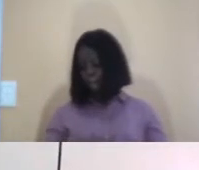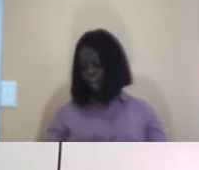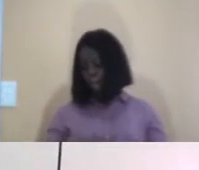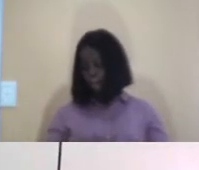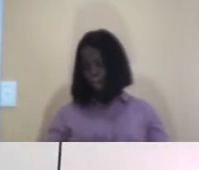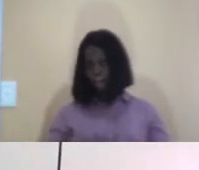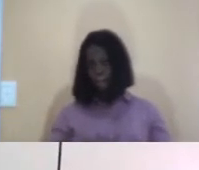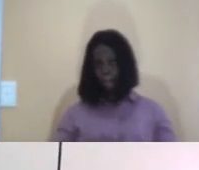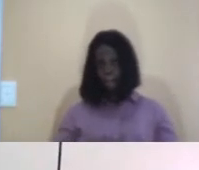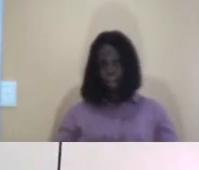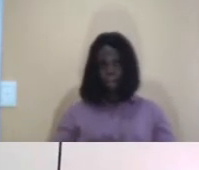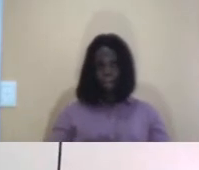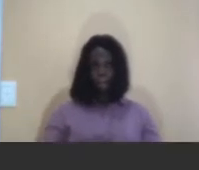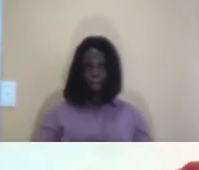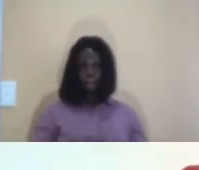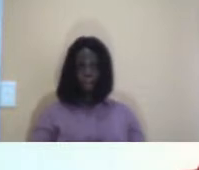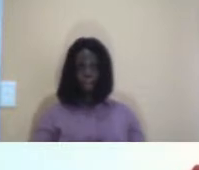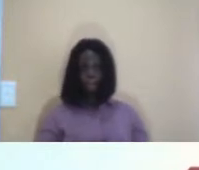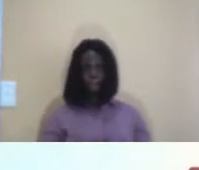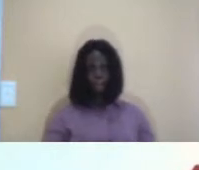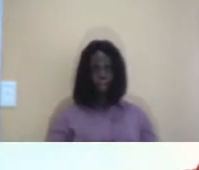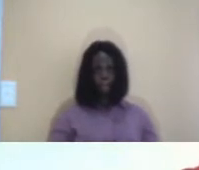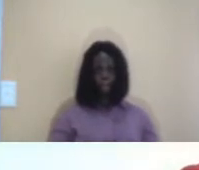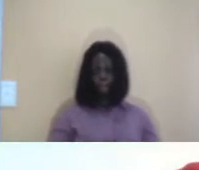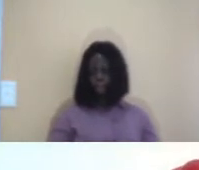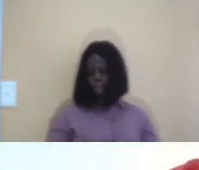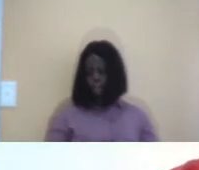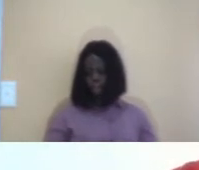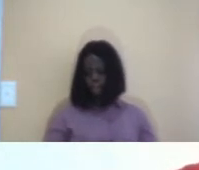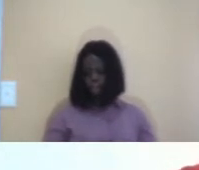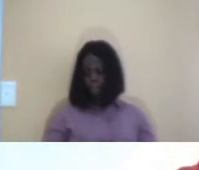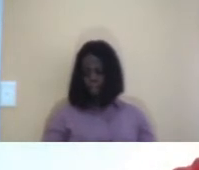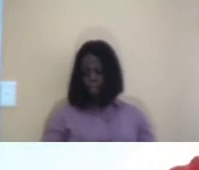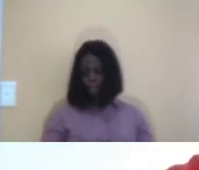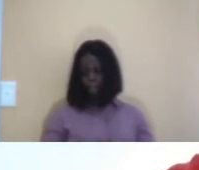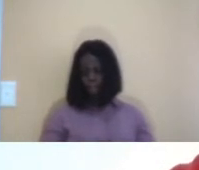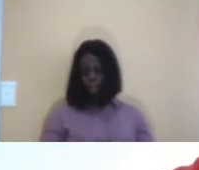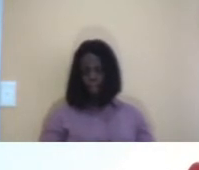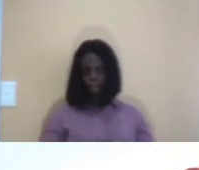No, thank you very much, Chairperson. Ngibingelele bonke abahlonishwa.